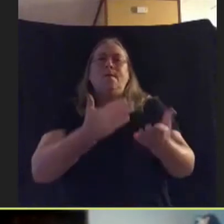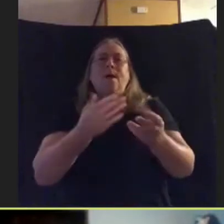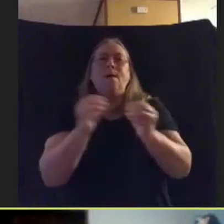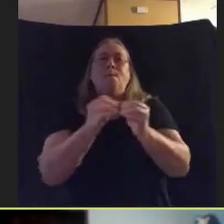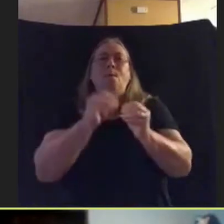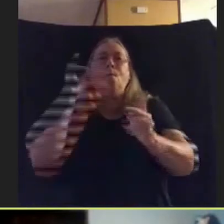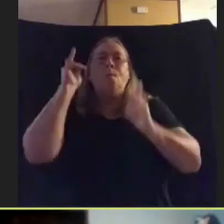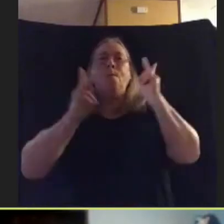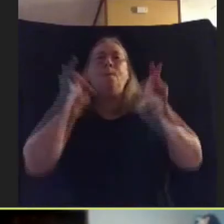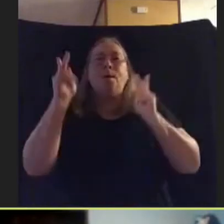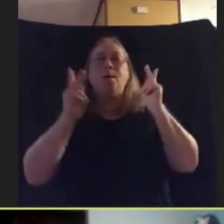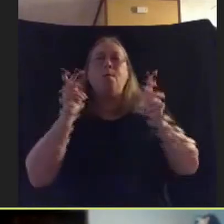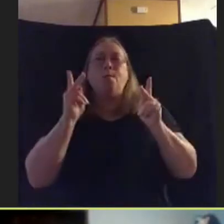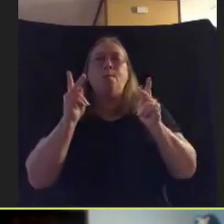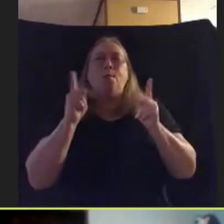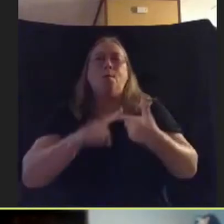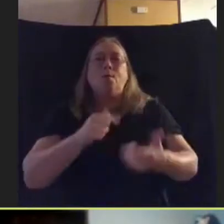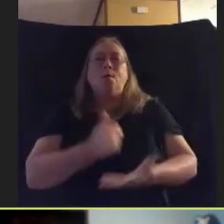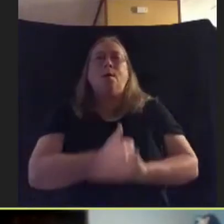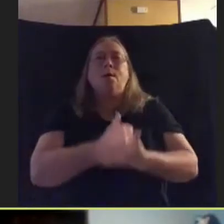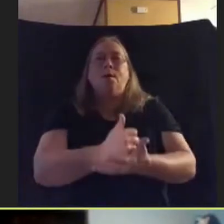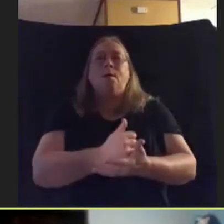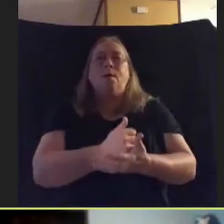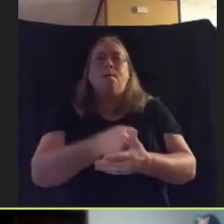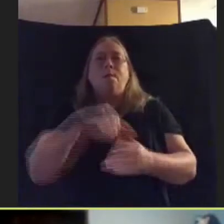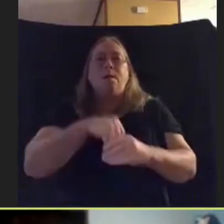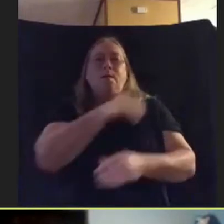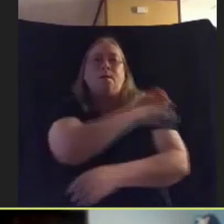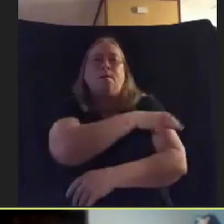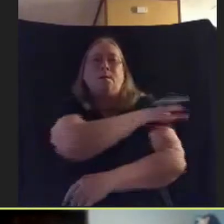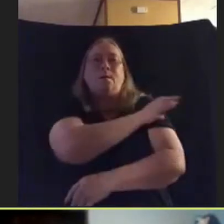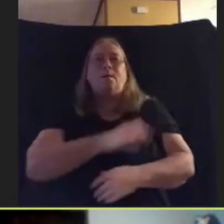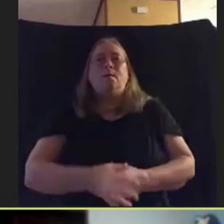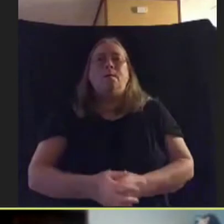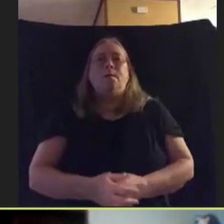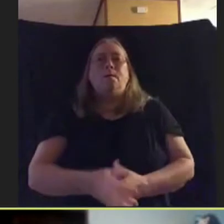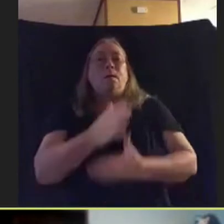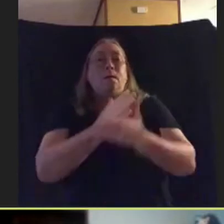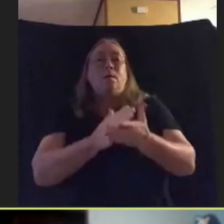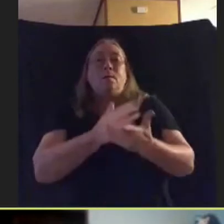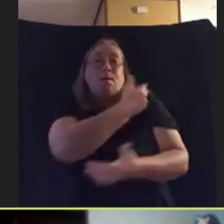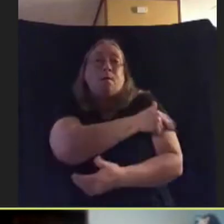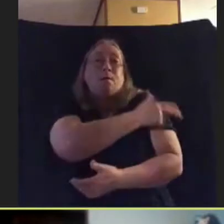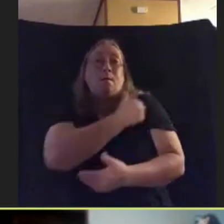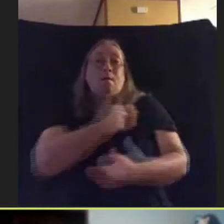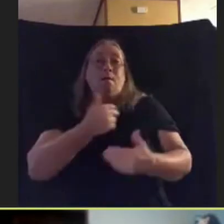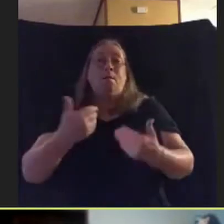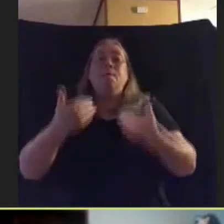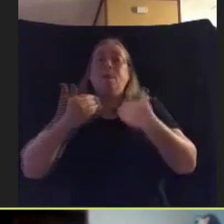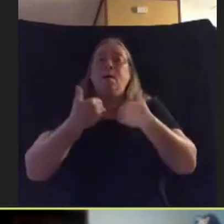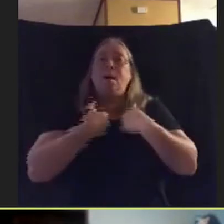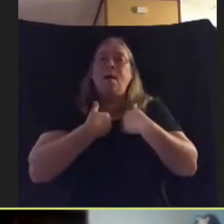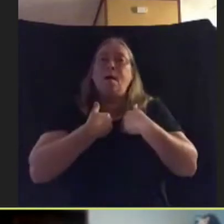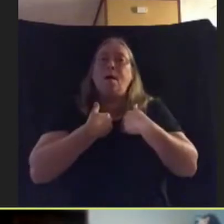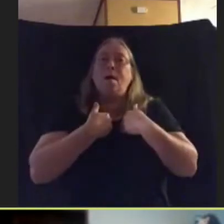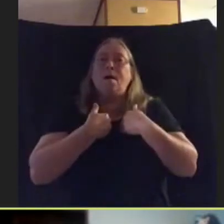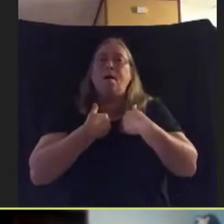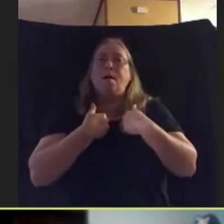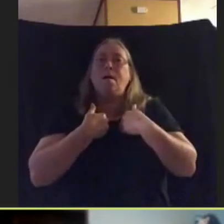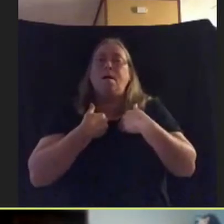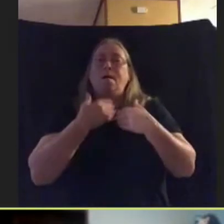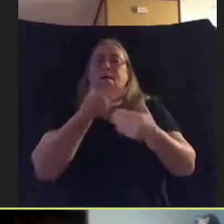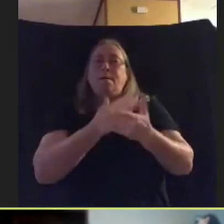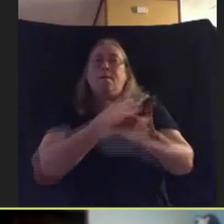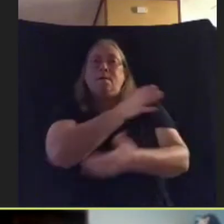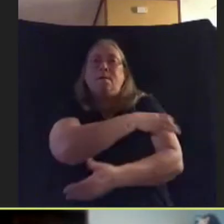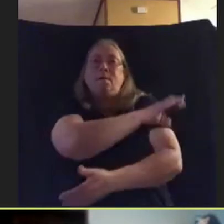vaccination at a lot of our clinics. In other cases, some of the hospitals do have some drive-through clinics, and we'll